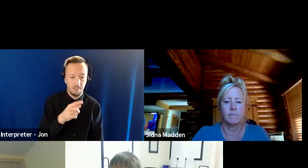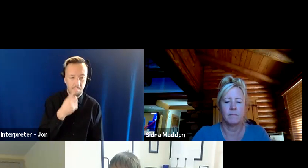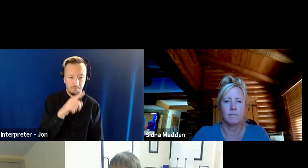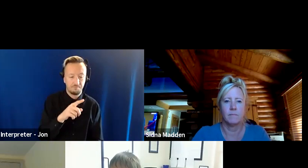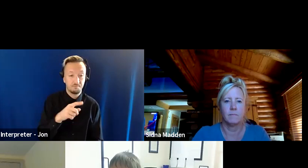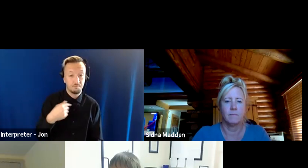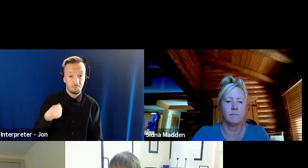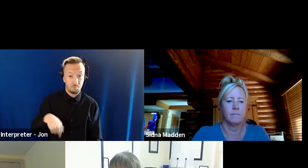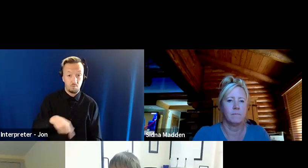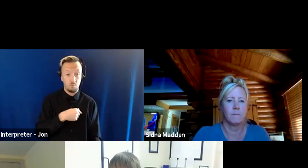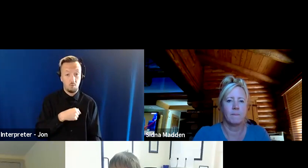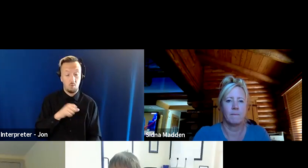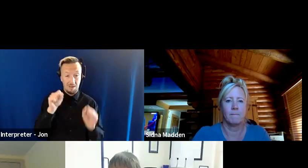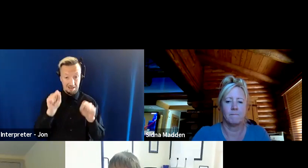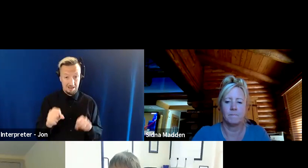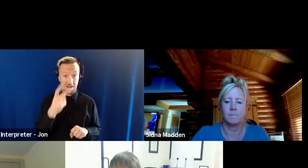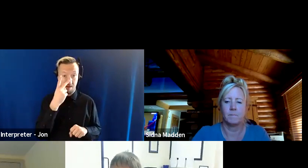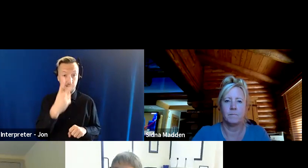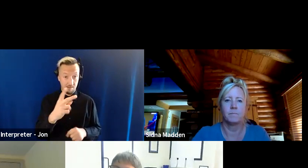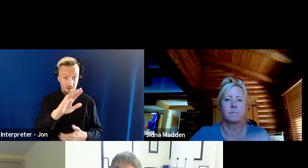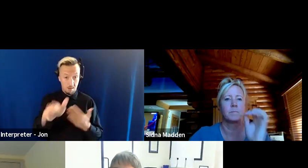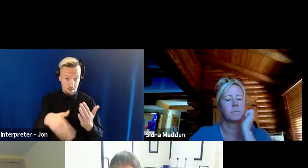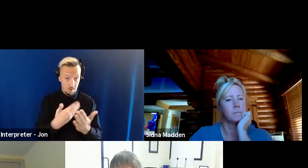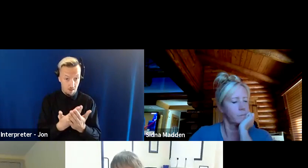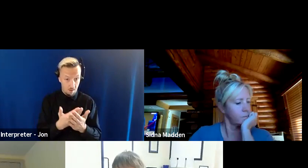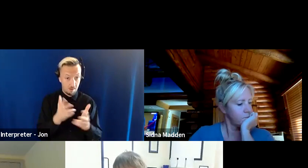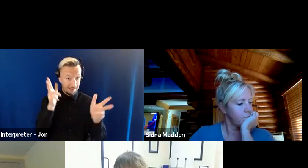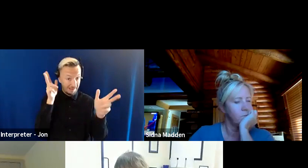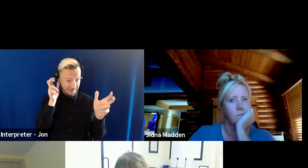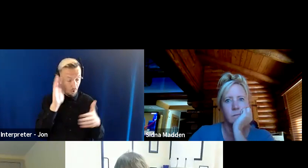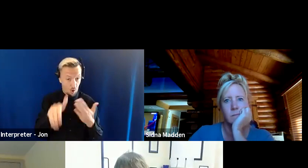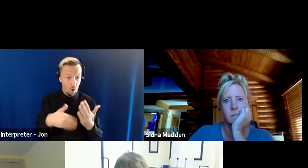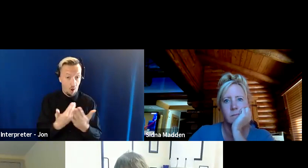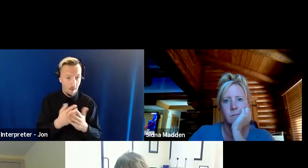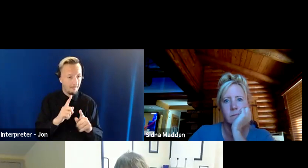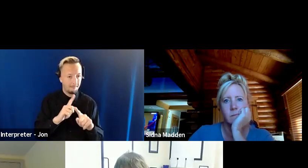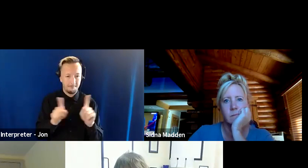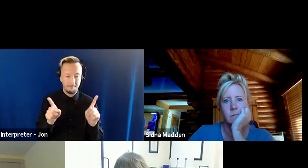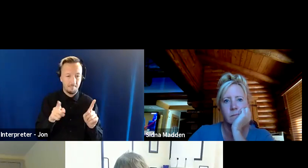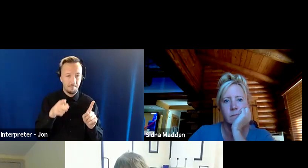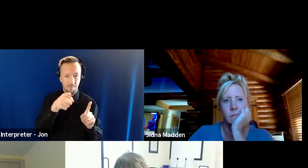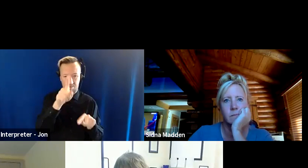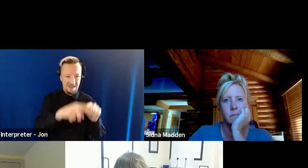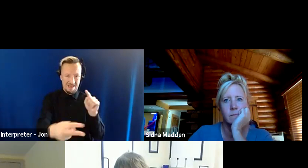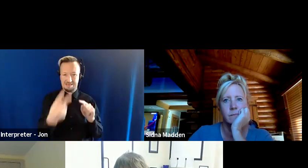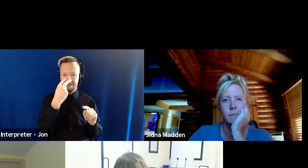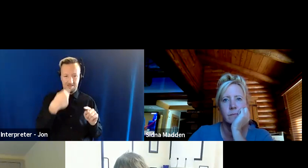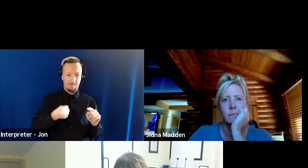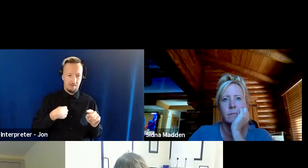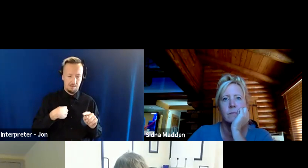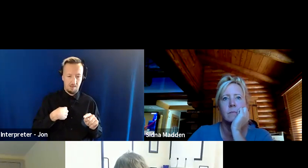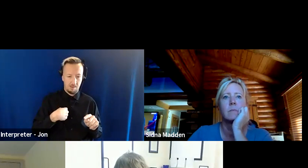we're able to see everybody and hear everybody, but you guys are unable to see us and hear us. And